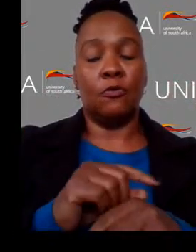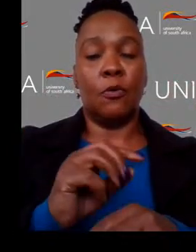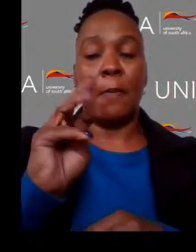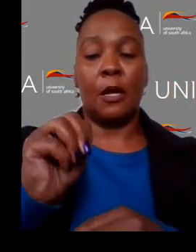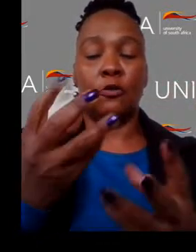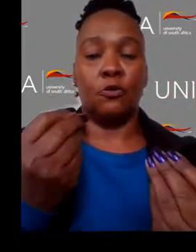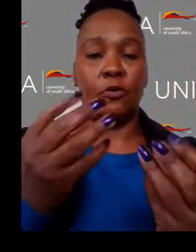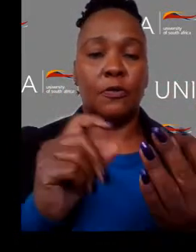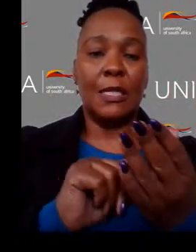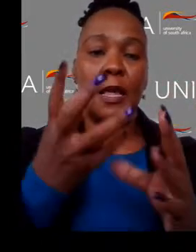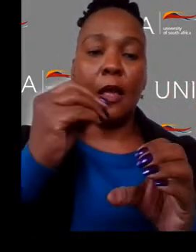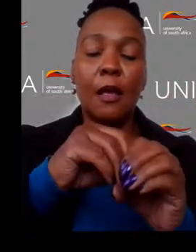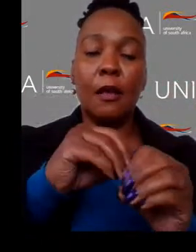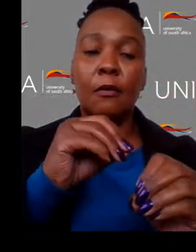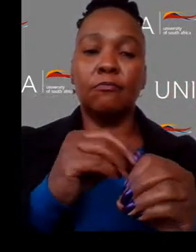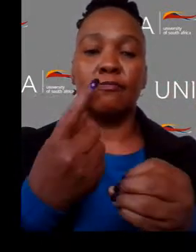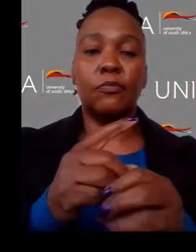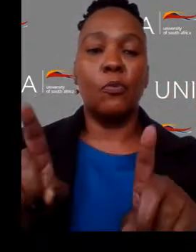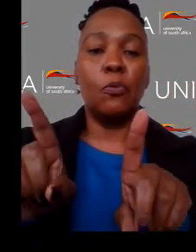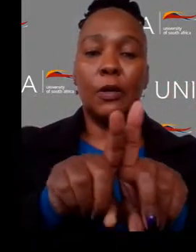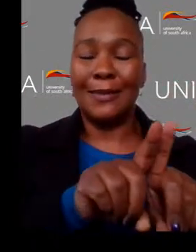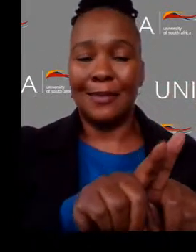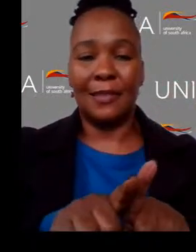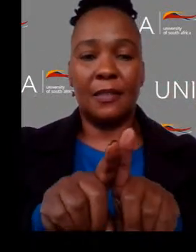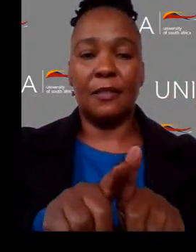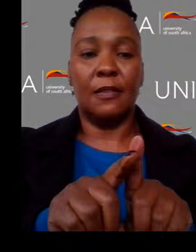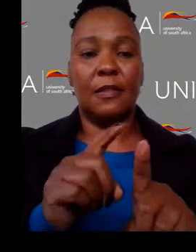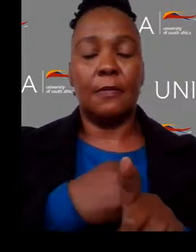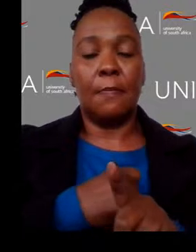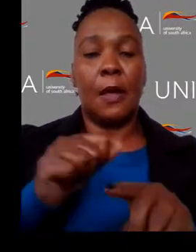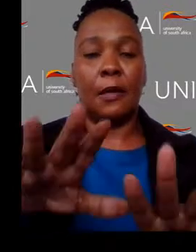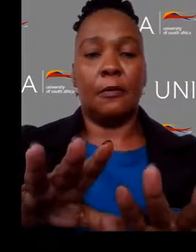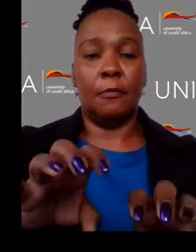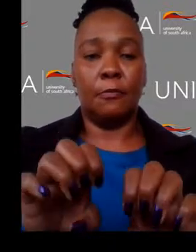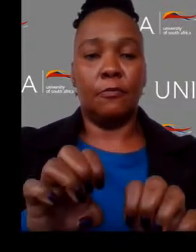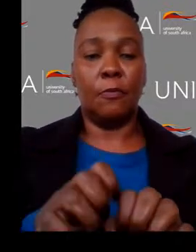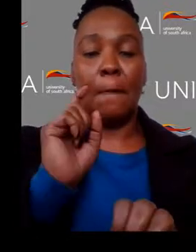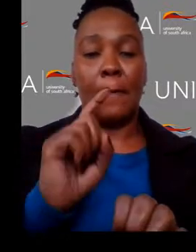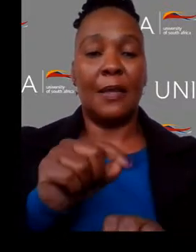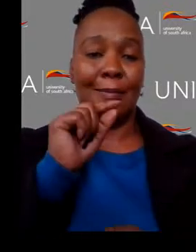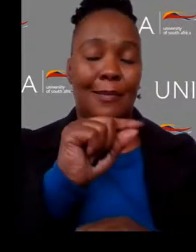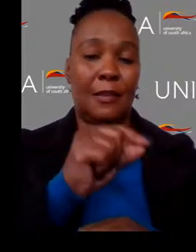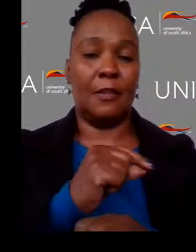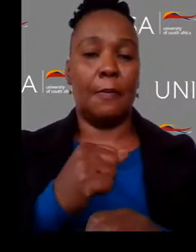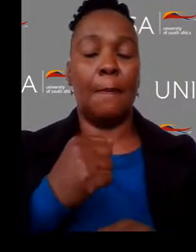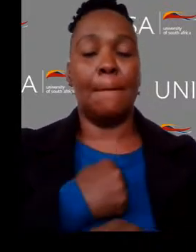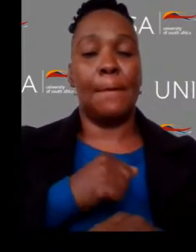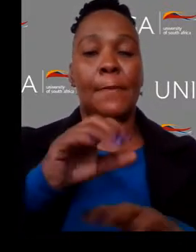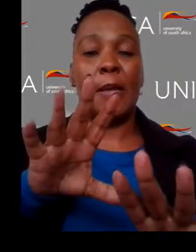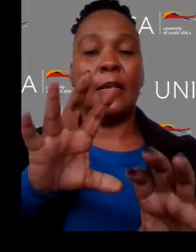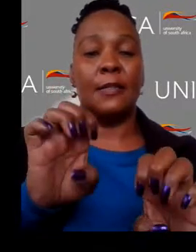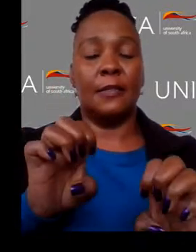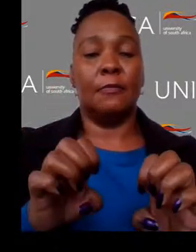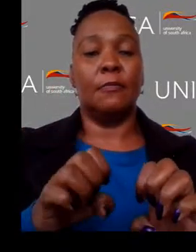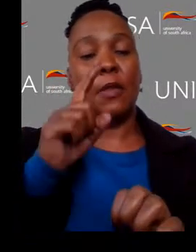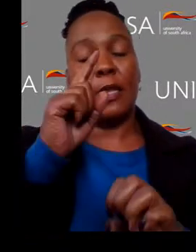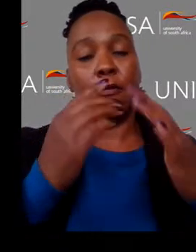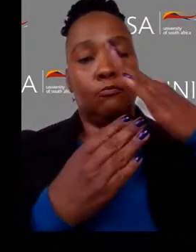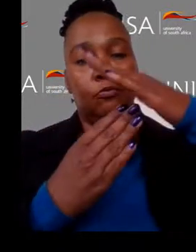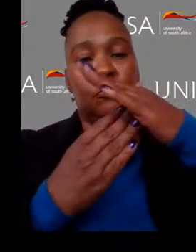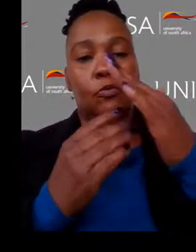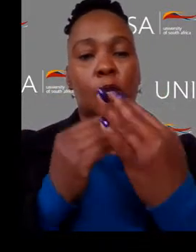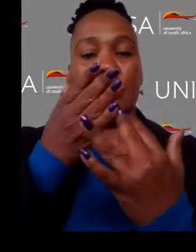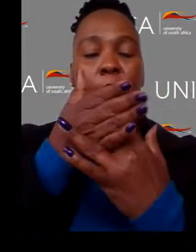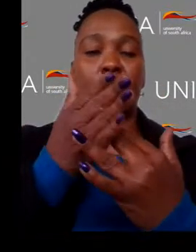you can see, this looks exactly like my modules, except it's my exams at the top, and you will have access